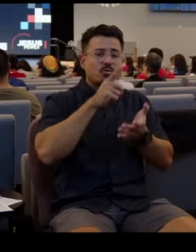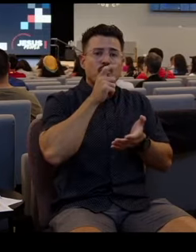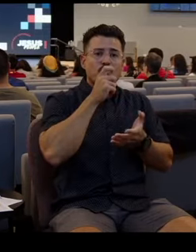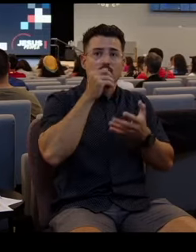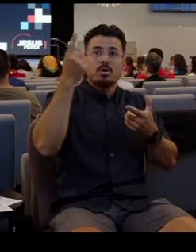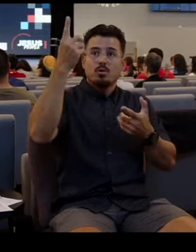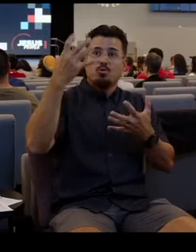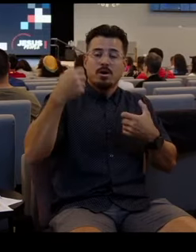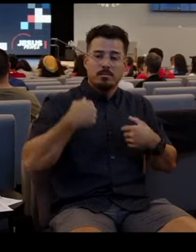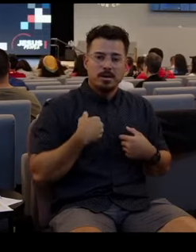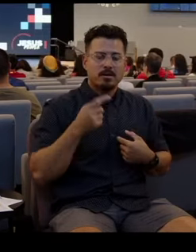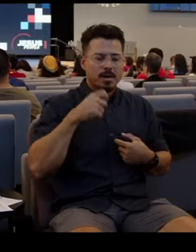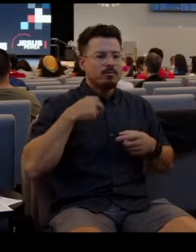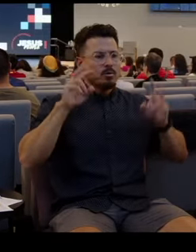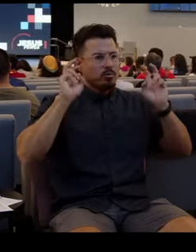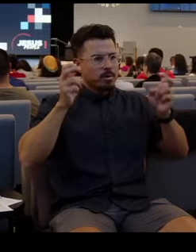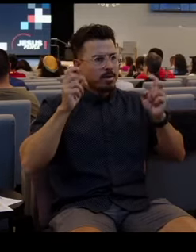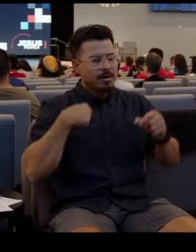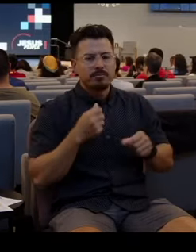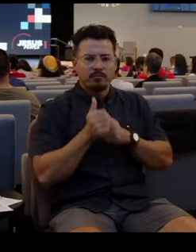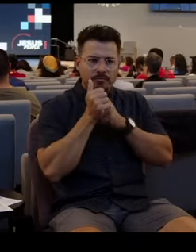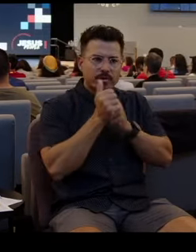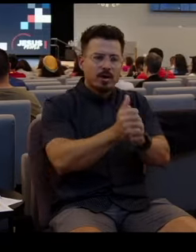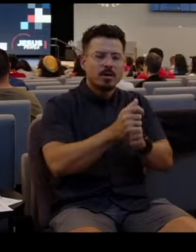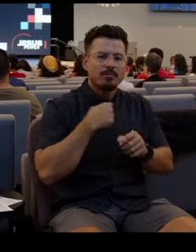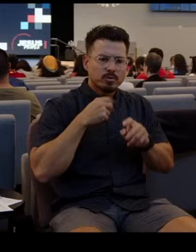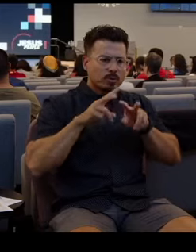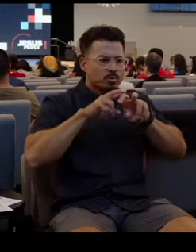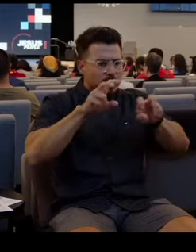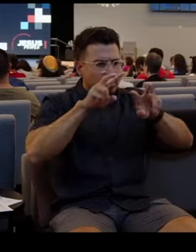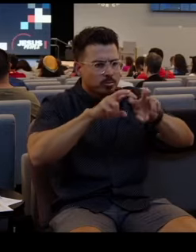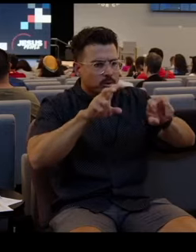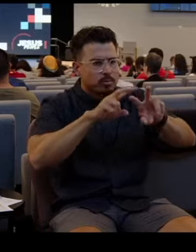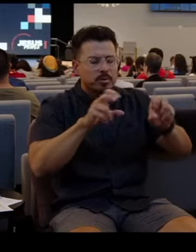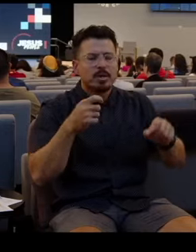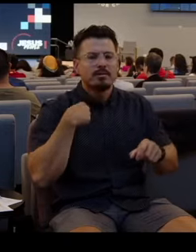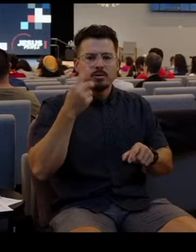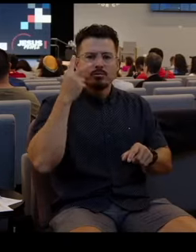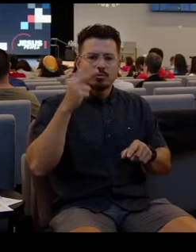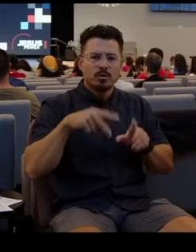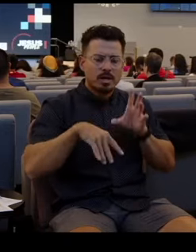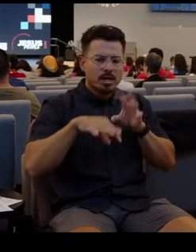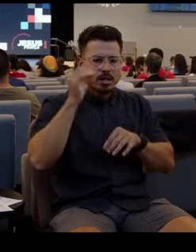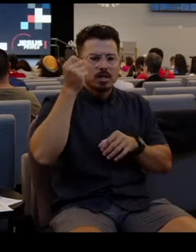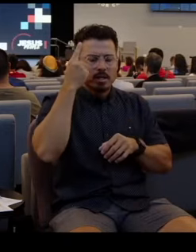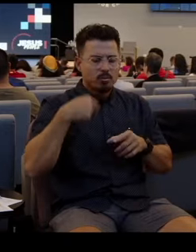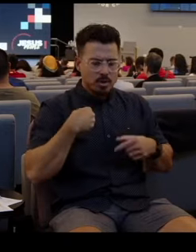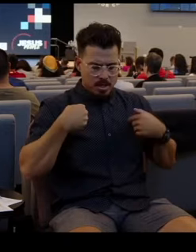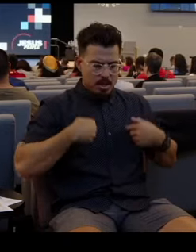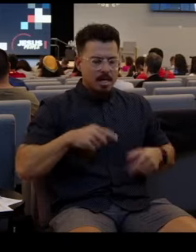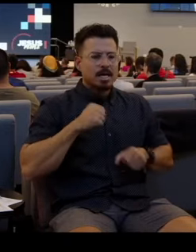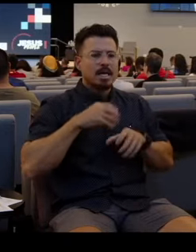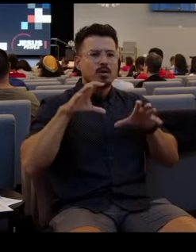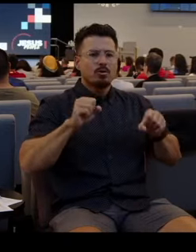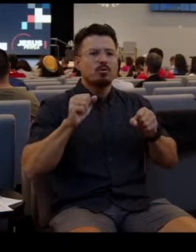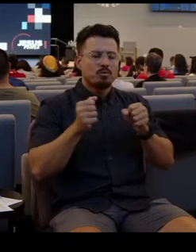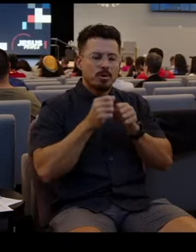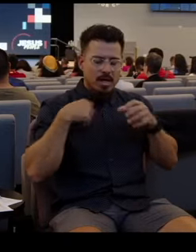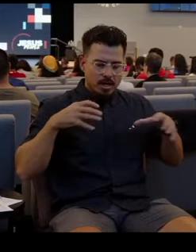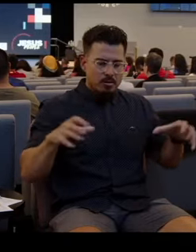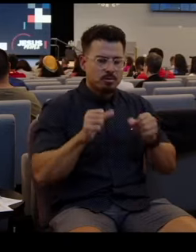this is a thing that we had to explore. And it all had to do with the capability and the potential of the local church.